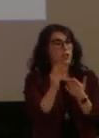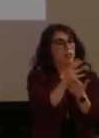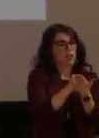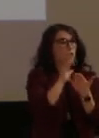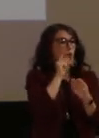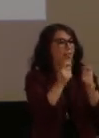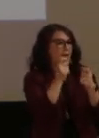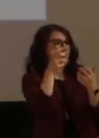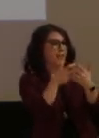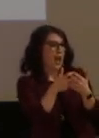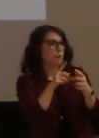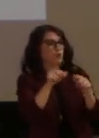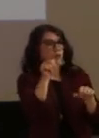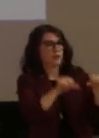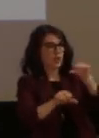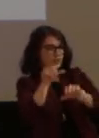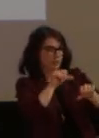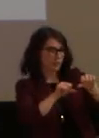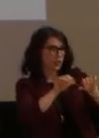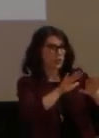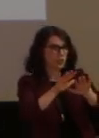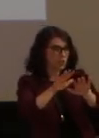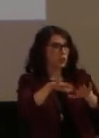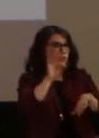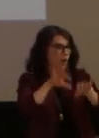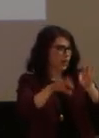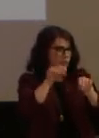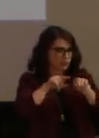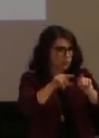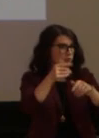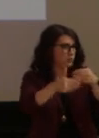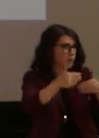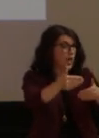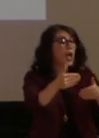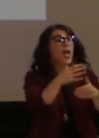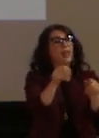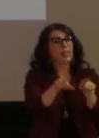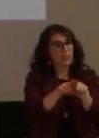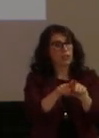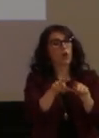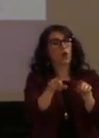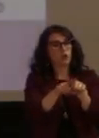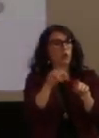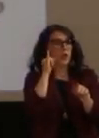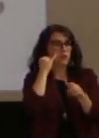the scientific and technological climate, and again, as we continue to build trust through the program.